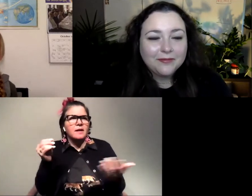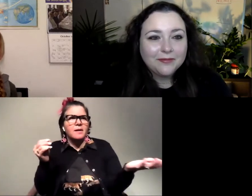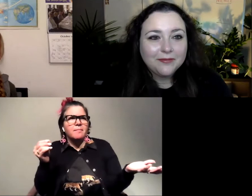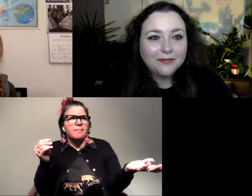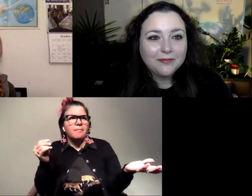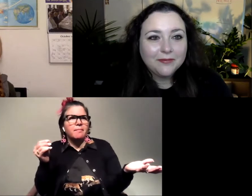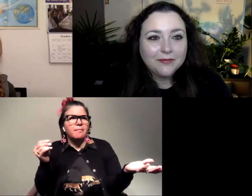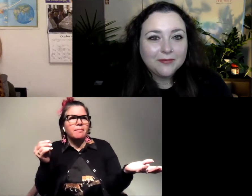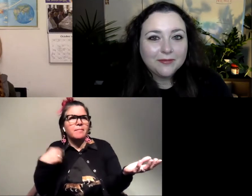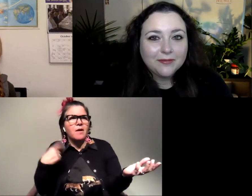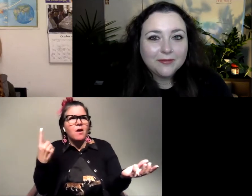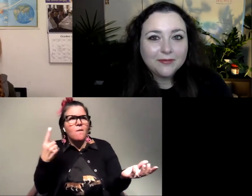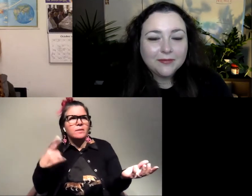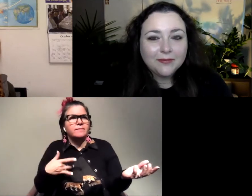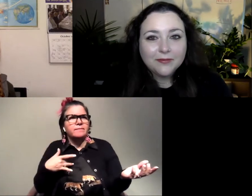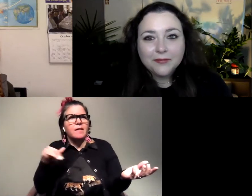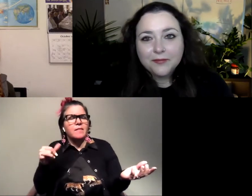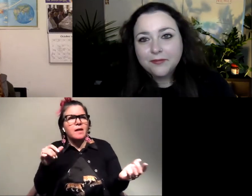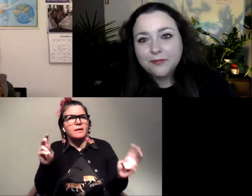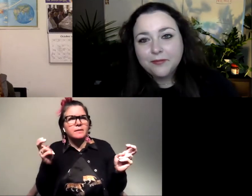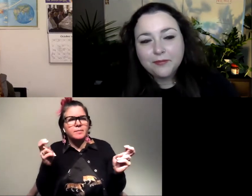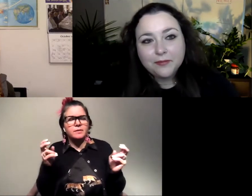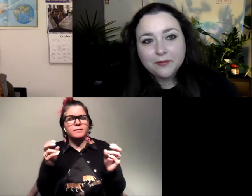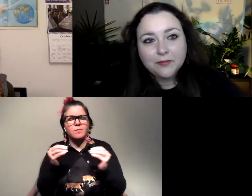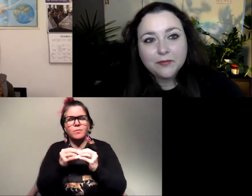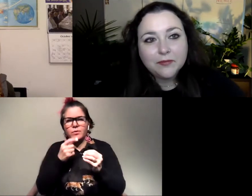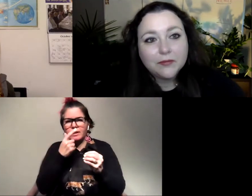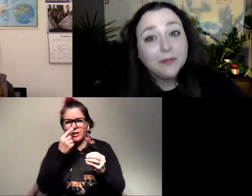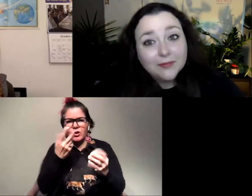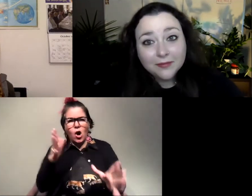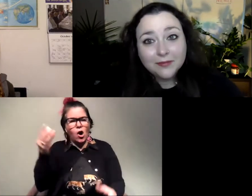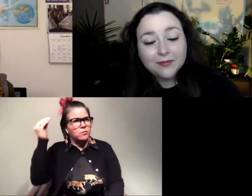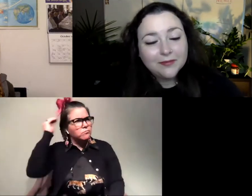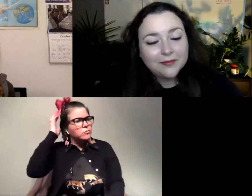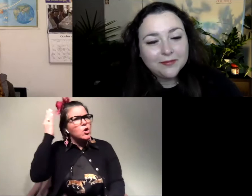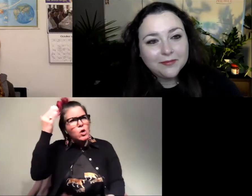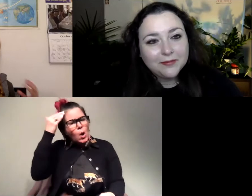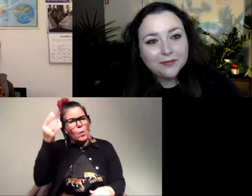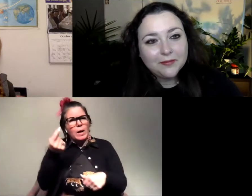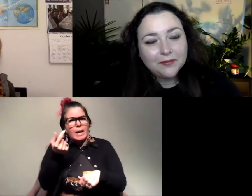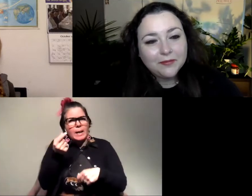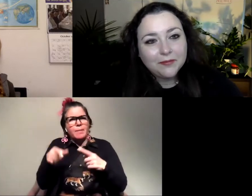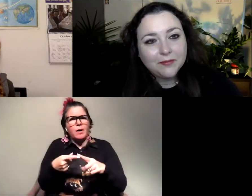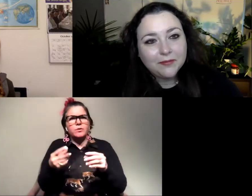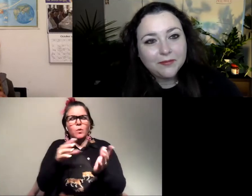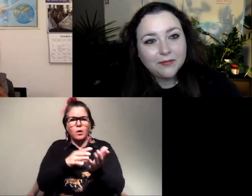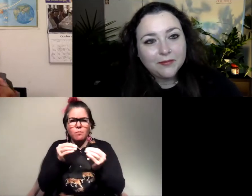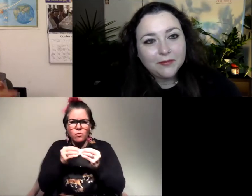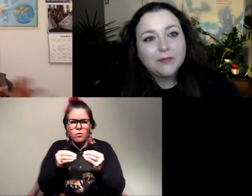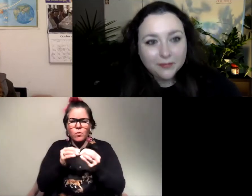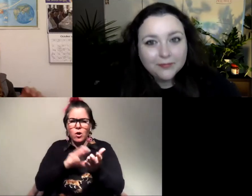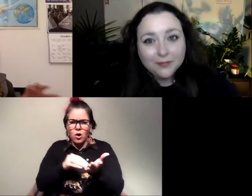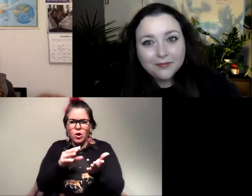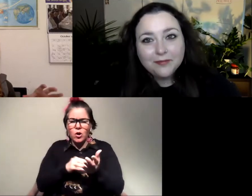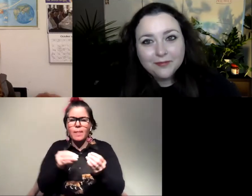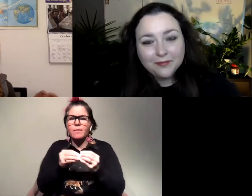I've always felt like subjects are more interesting once you already know something about them. So the more I learned about lakes, the more questions